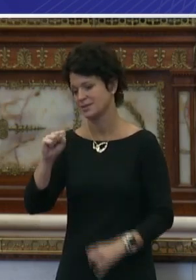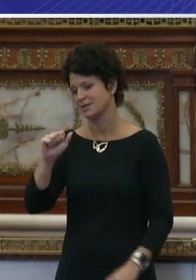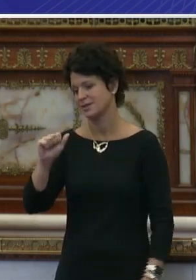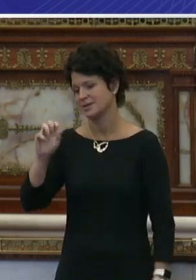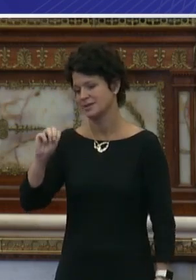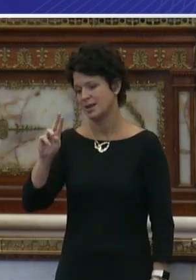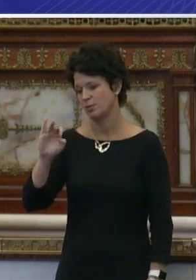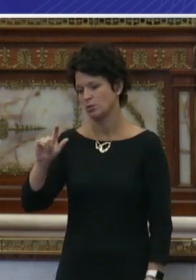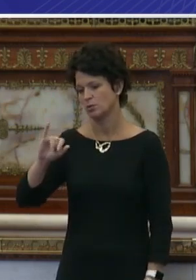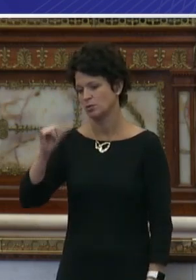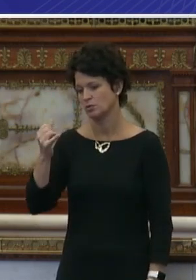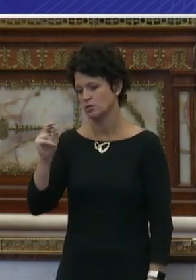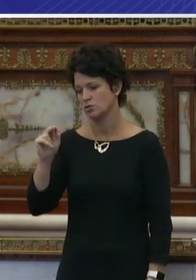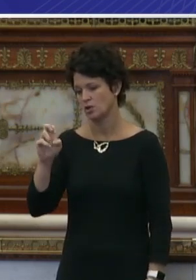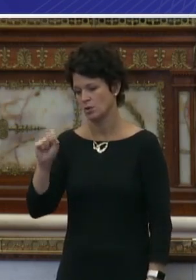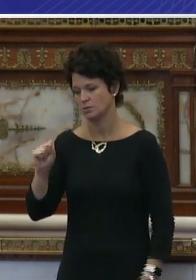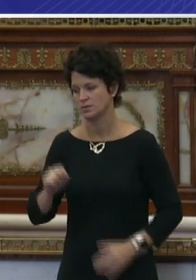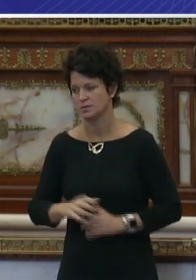Jones.